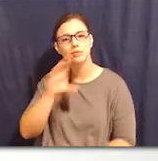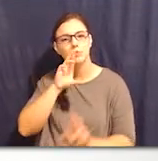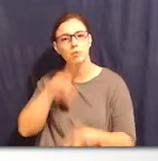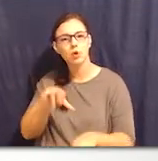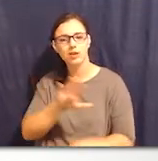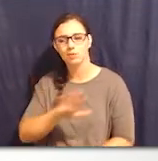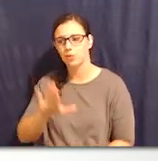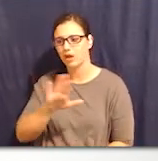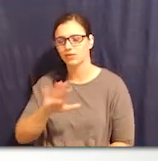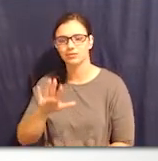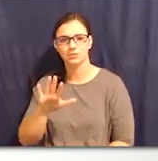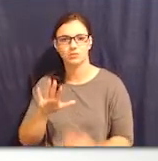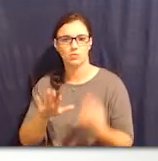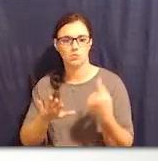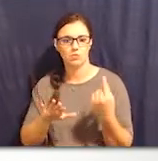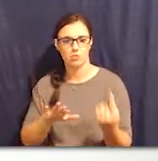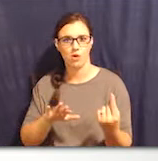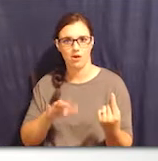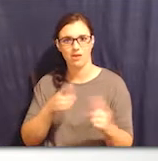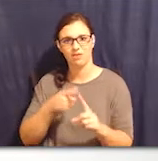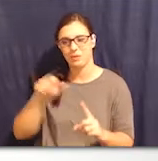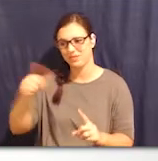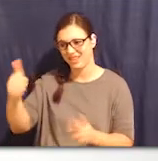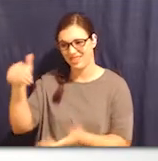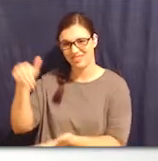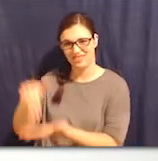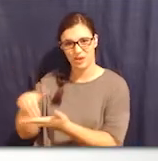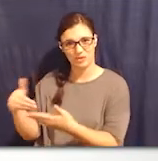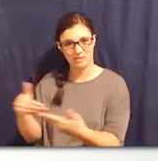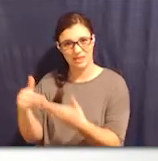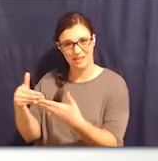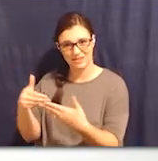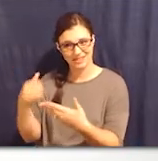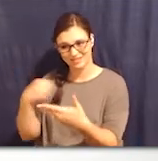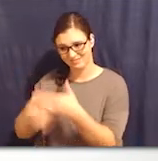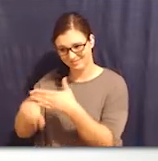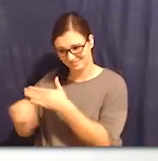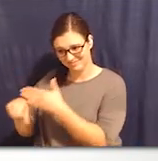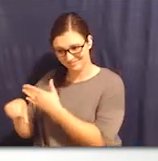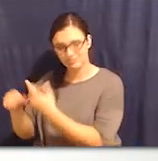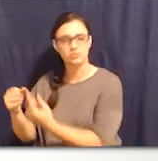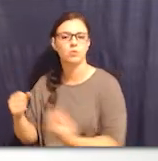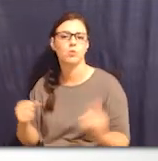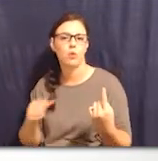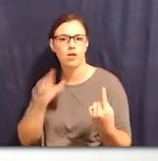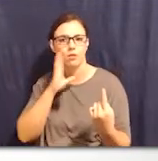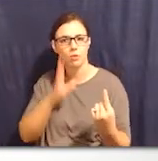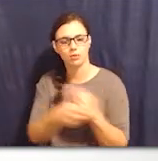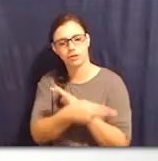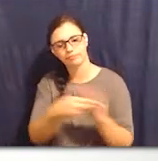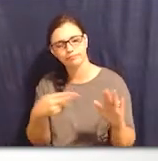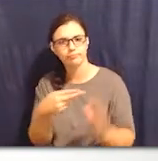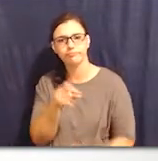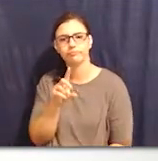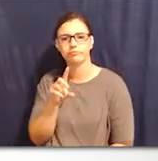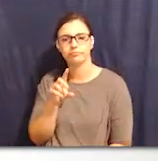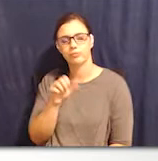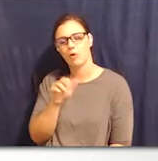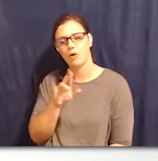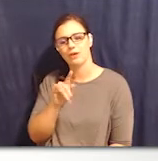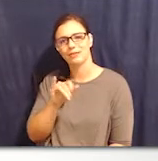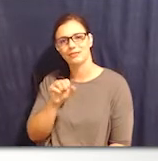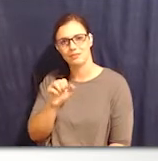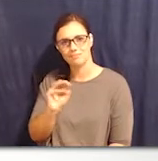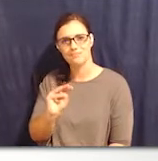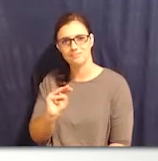1990s, the CDC reported that approximately 1 in 10,000 babies were